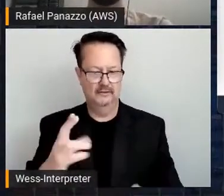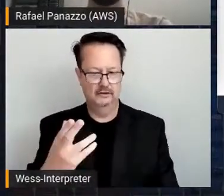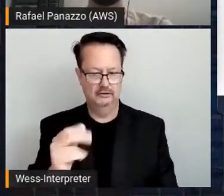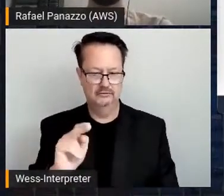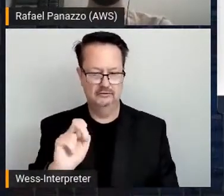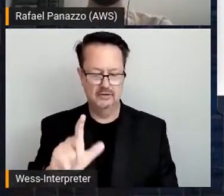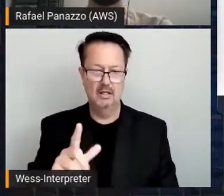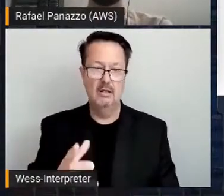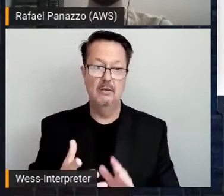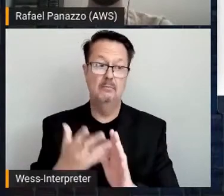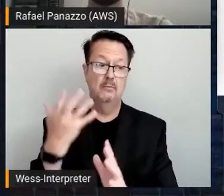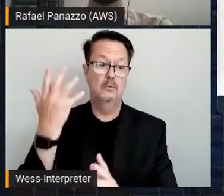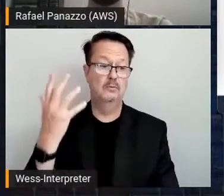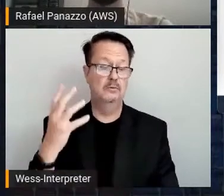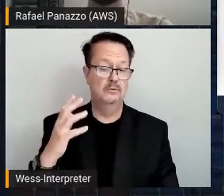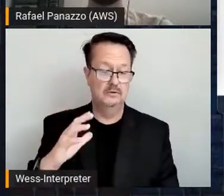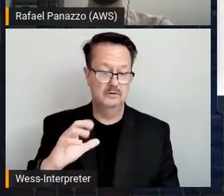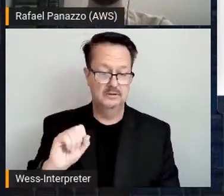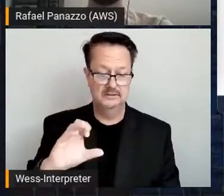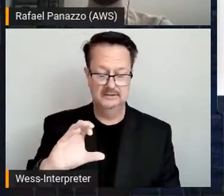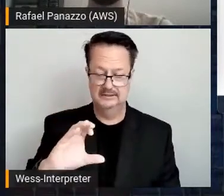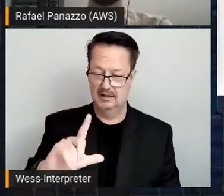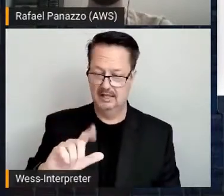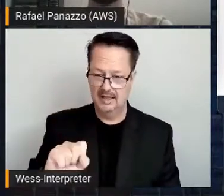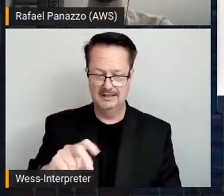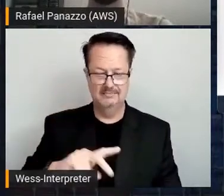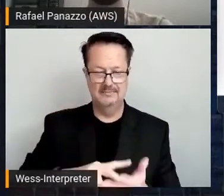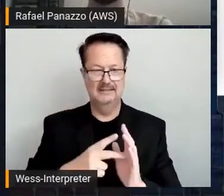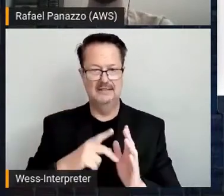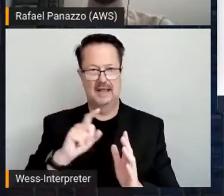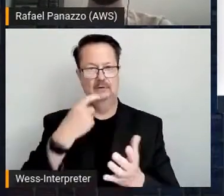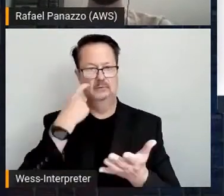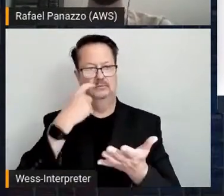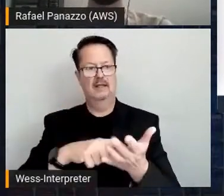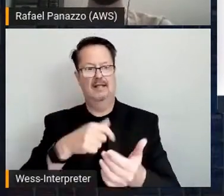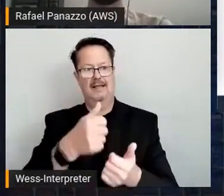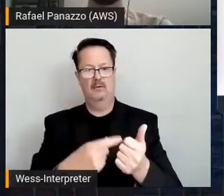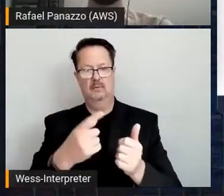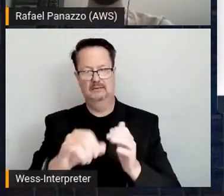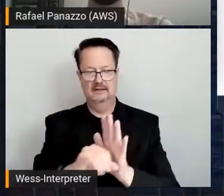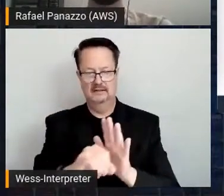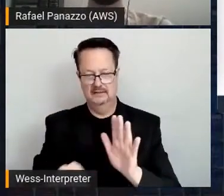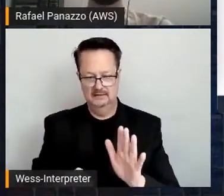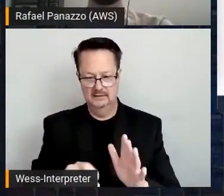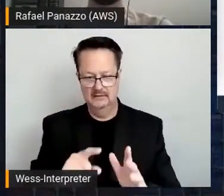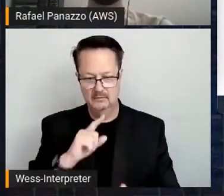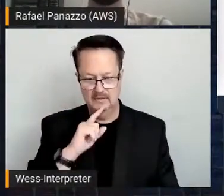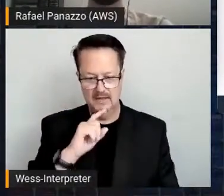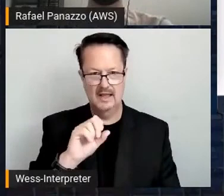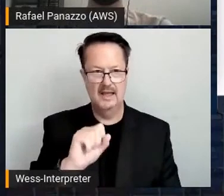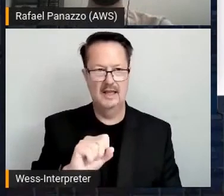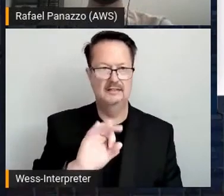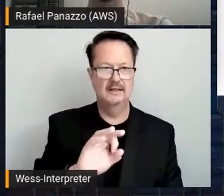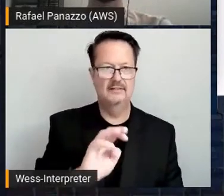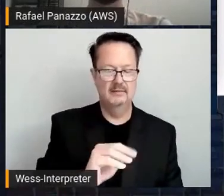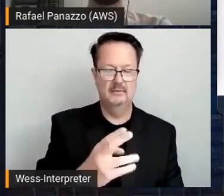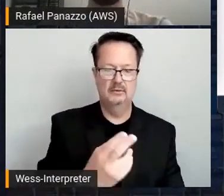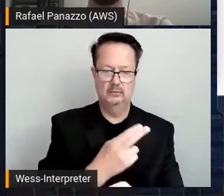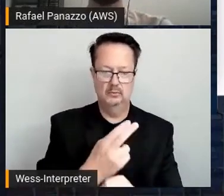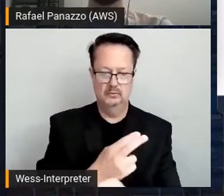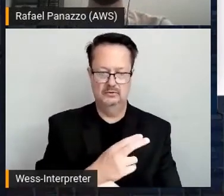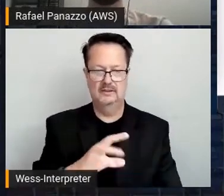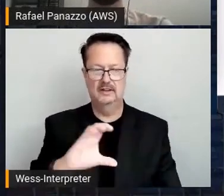is like service to service. I need to tell everyone's identity. So SSM is using a WebSocket tunnel to traffic